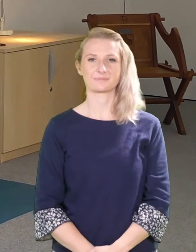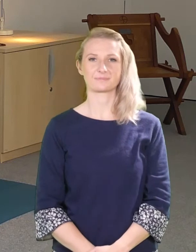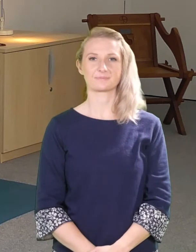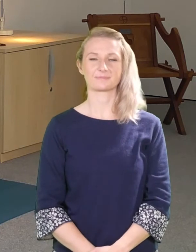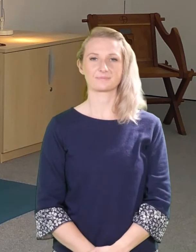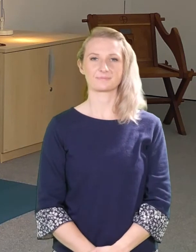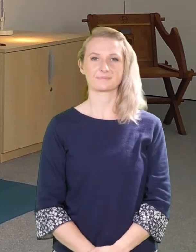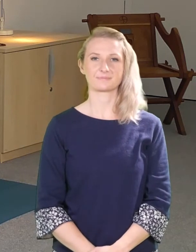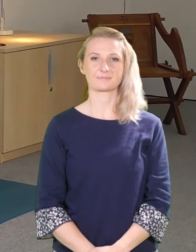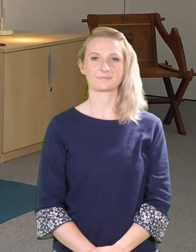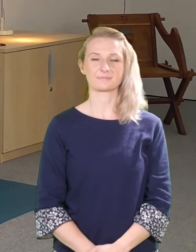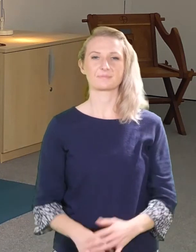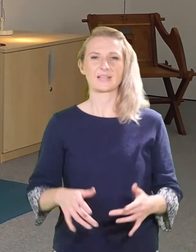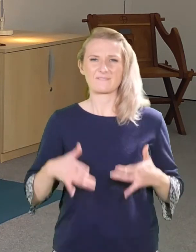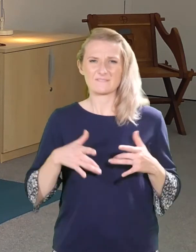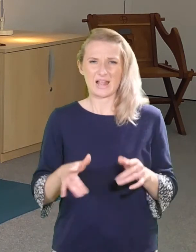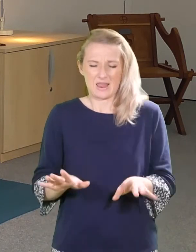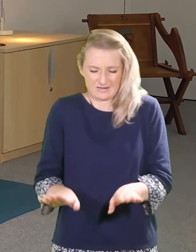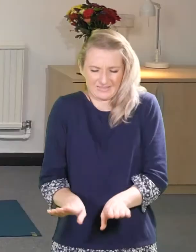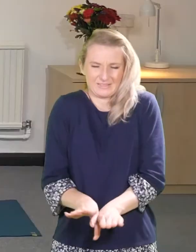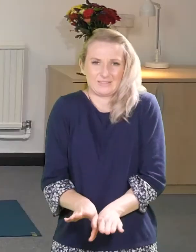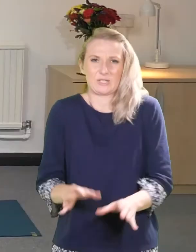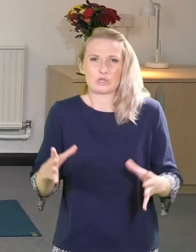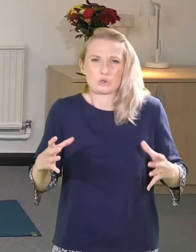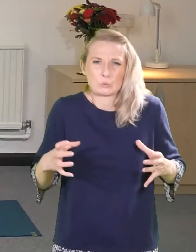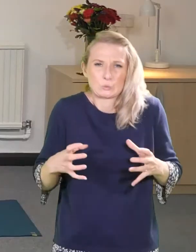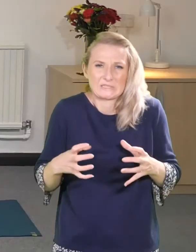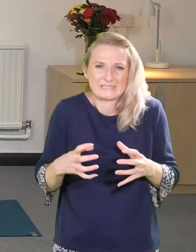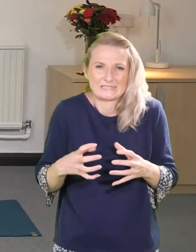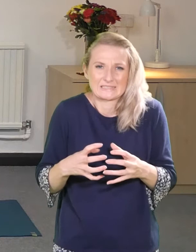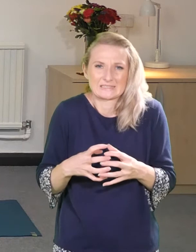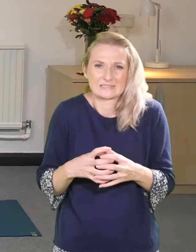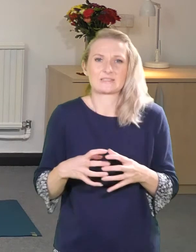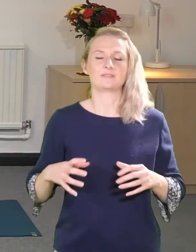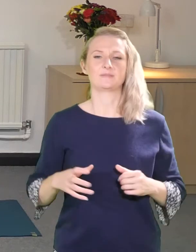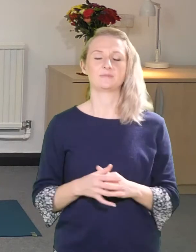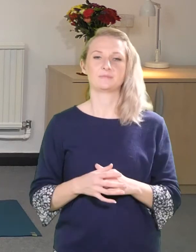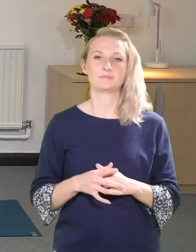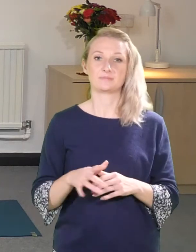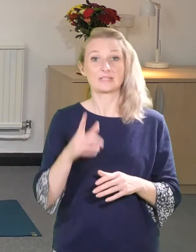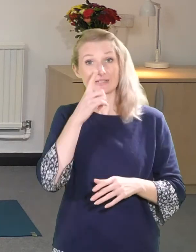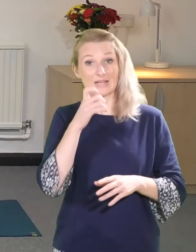thigh. Squeeze your thighs together. Maybe the left foot comes to the back of your calf.